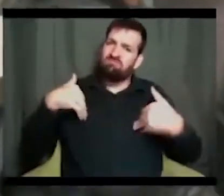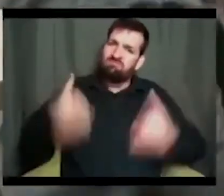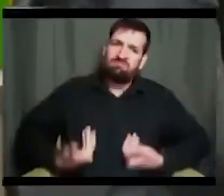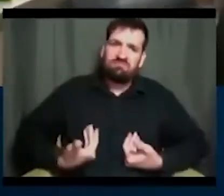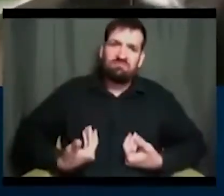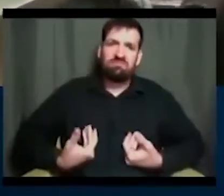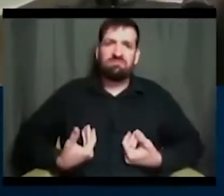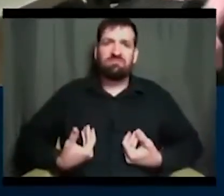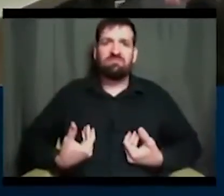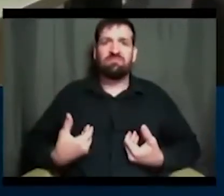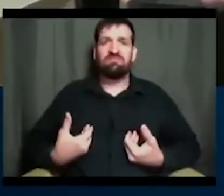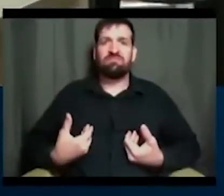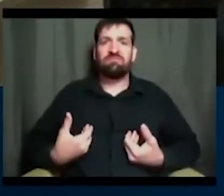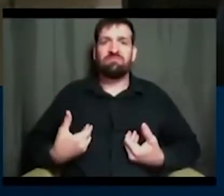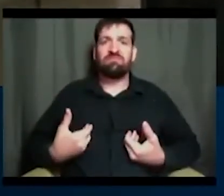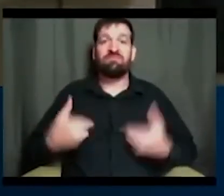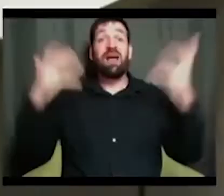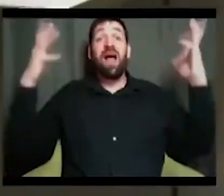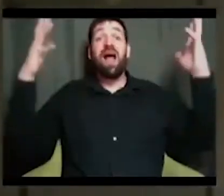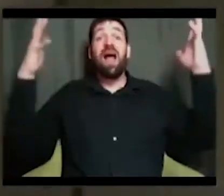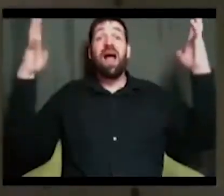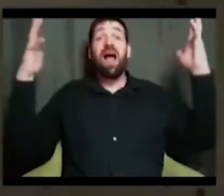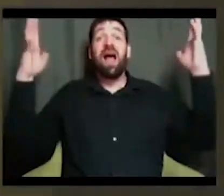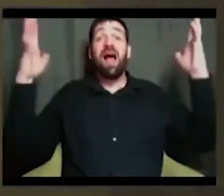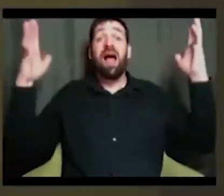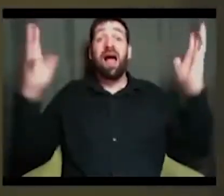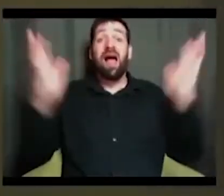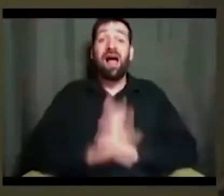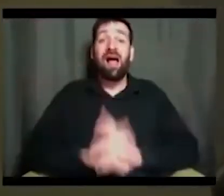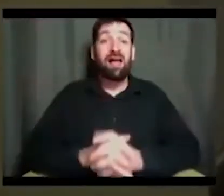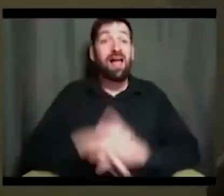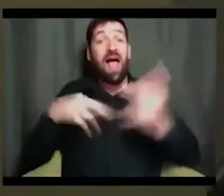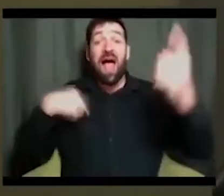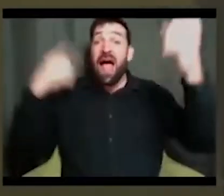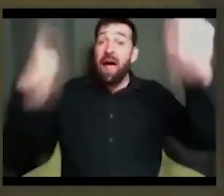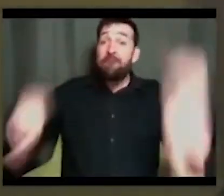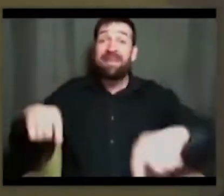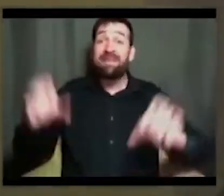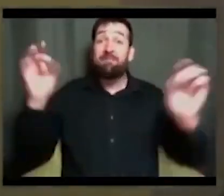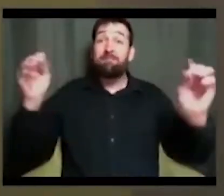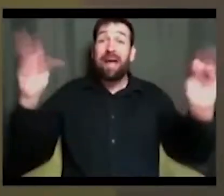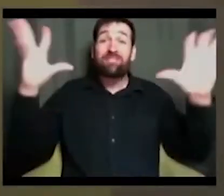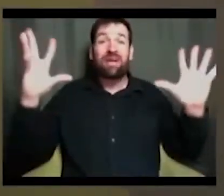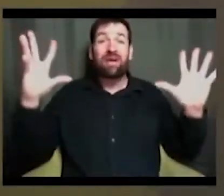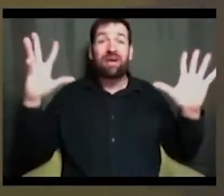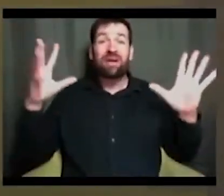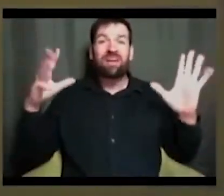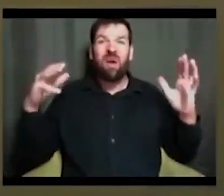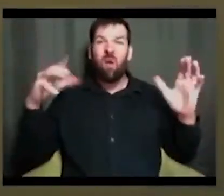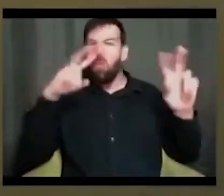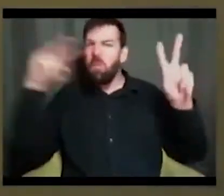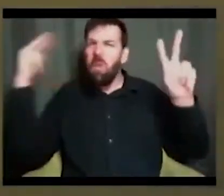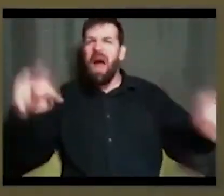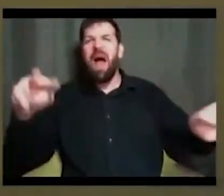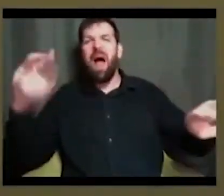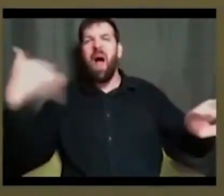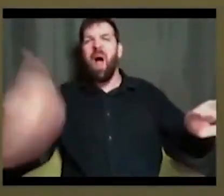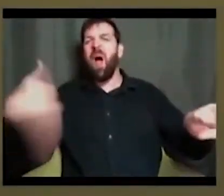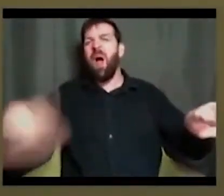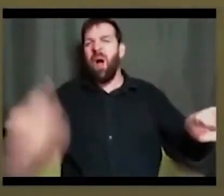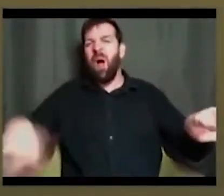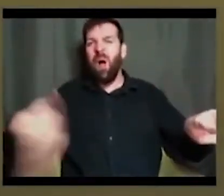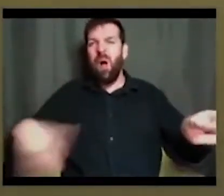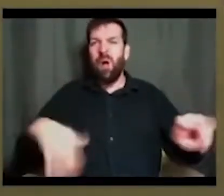have. Oh, it happened. What? Magic. Sorry. Whoa, check it. The happy dance